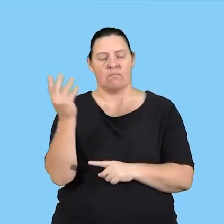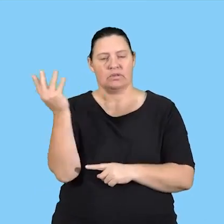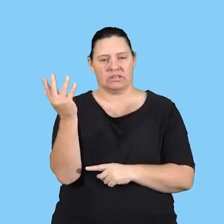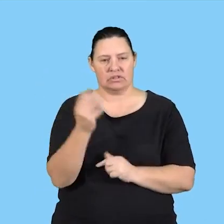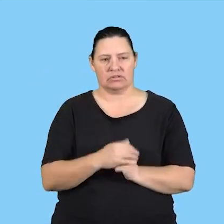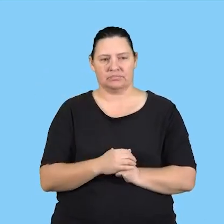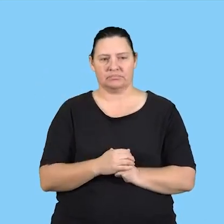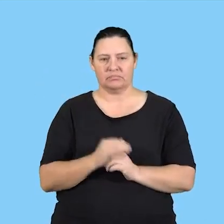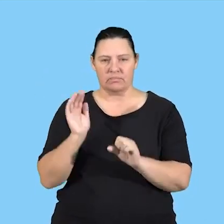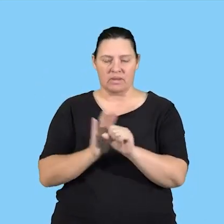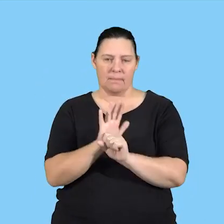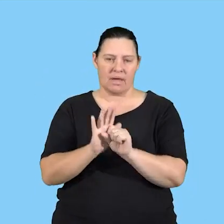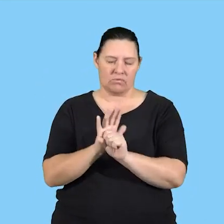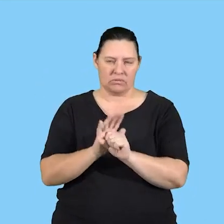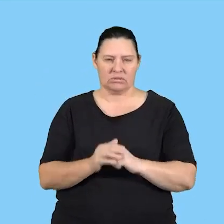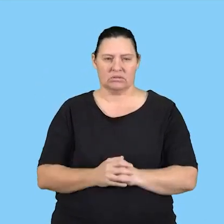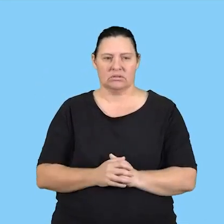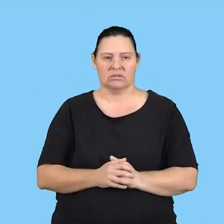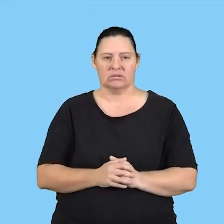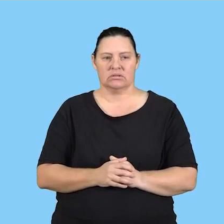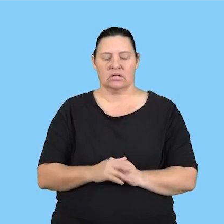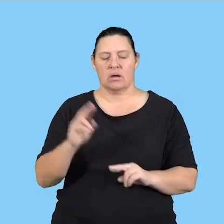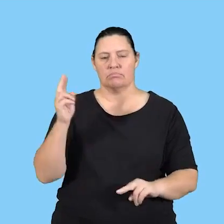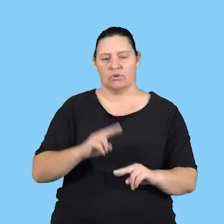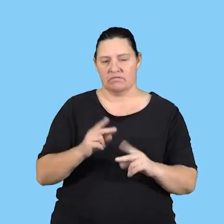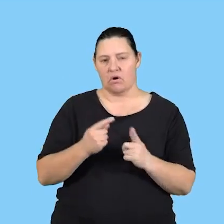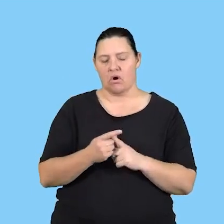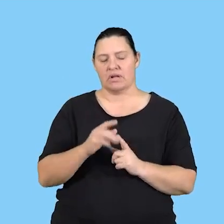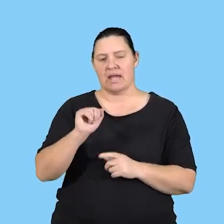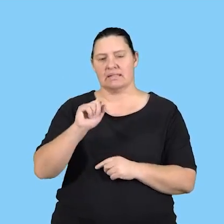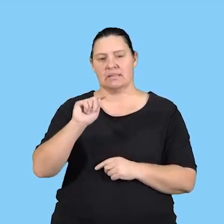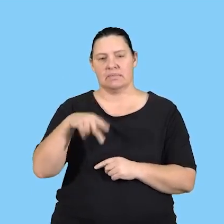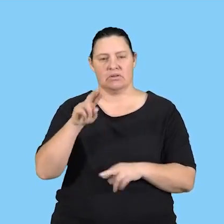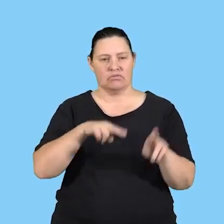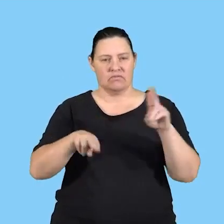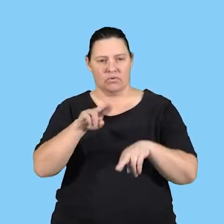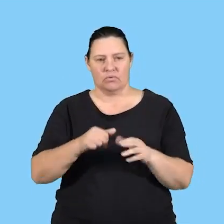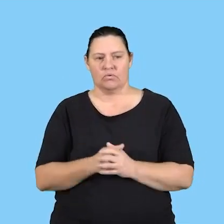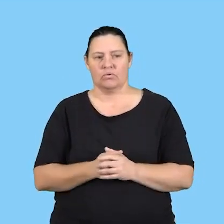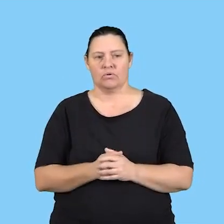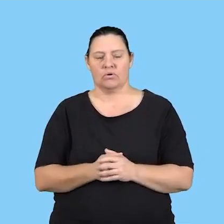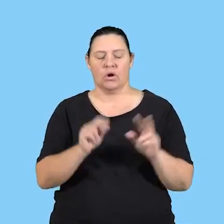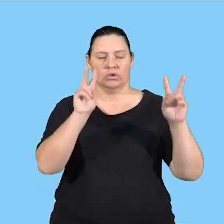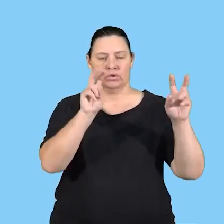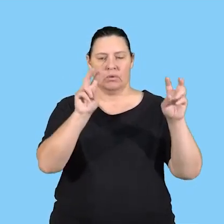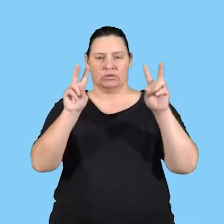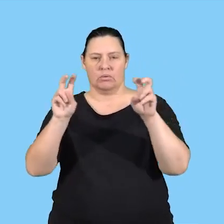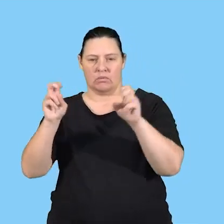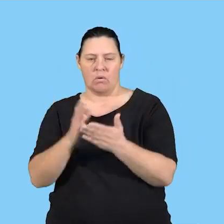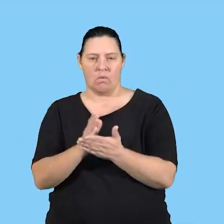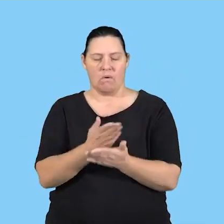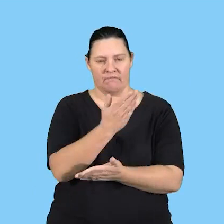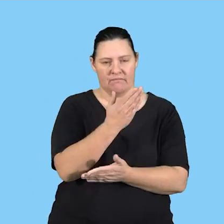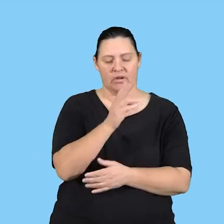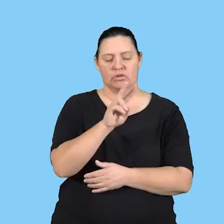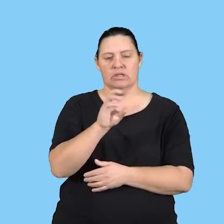presentation, the background, the brief on the ATP review, the topics that were removed